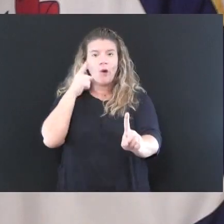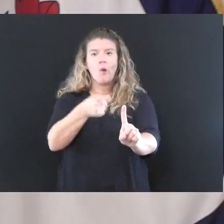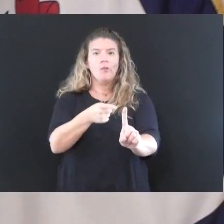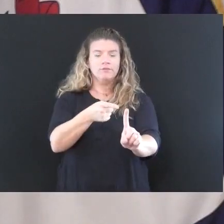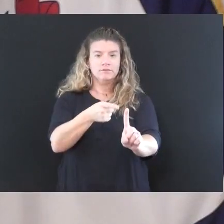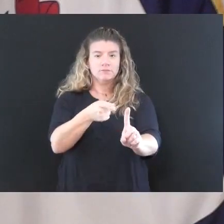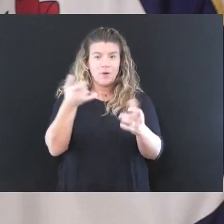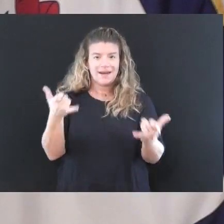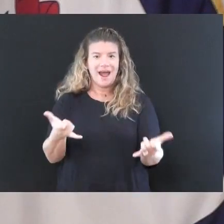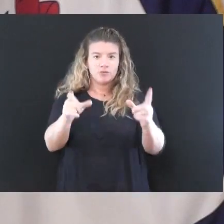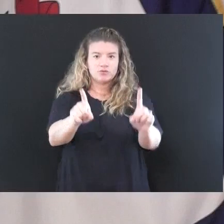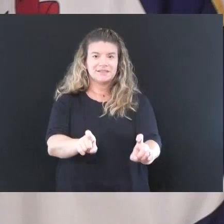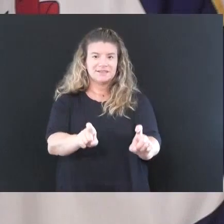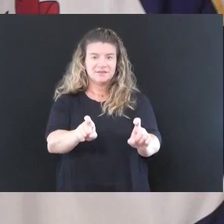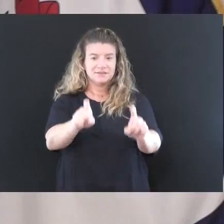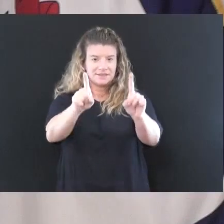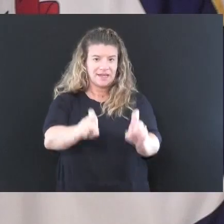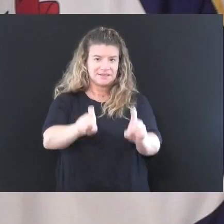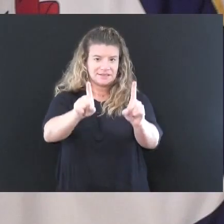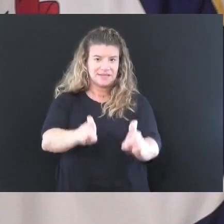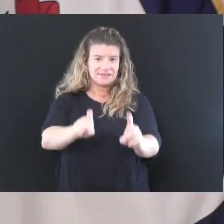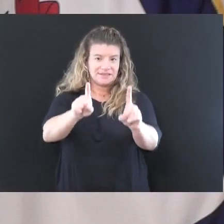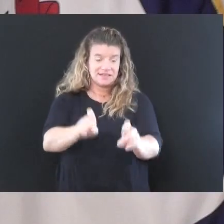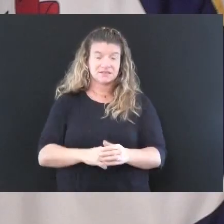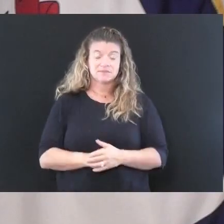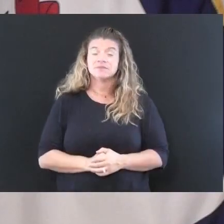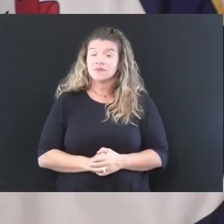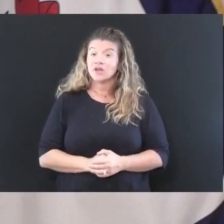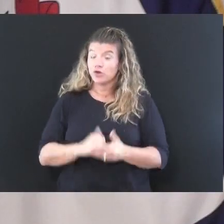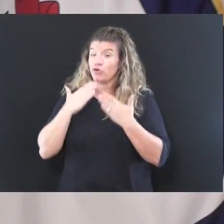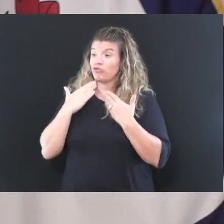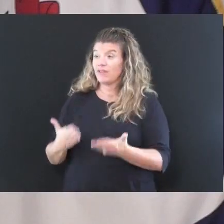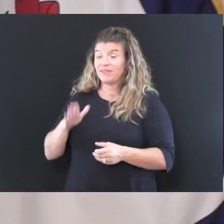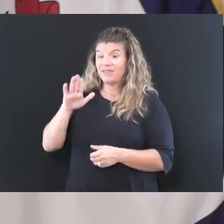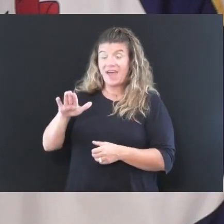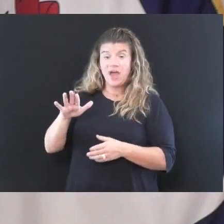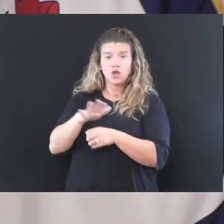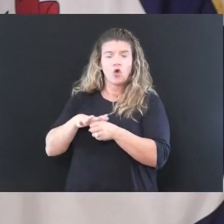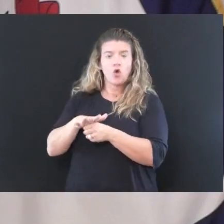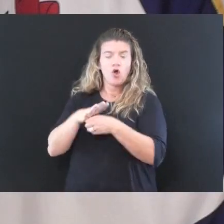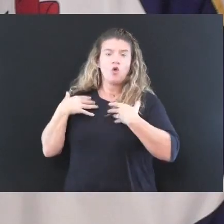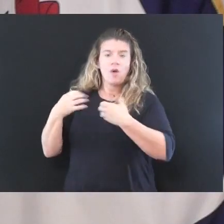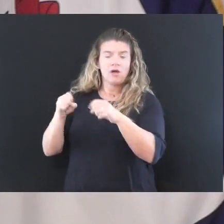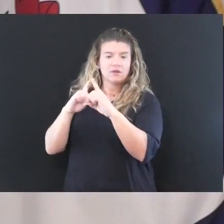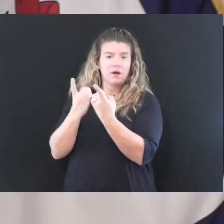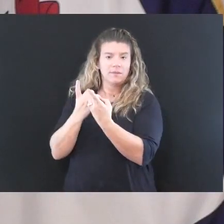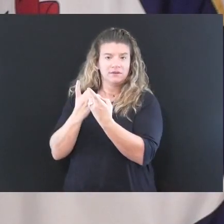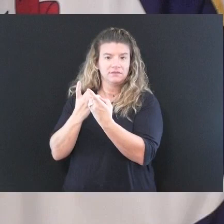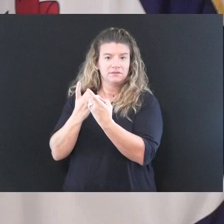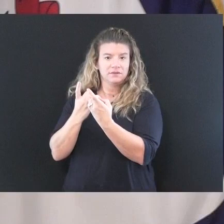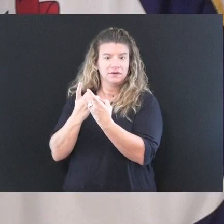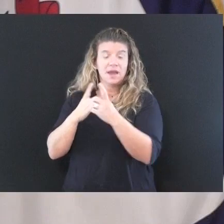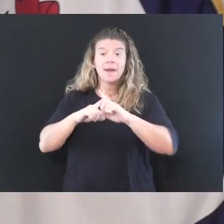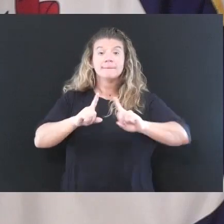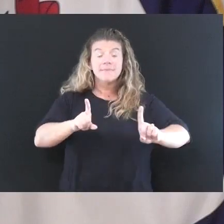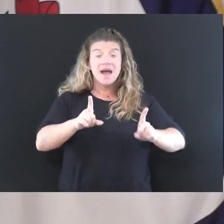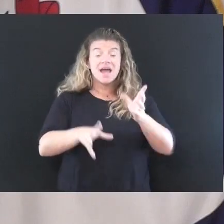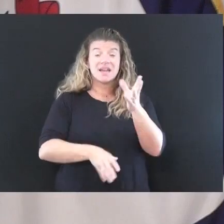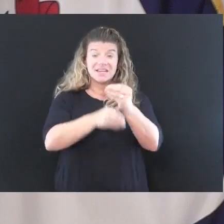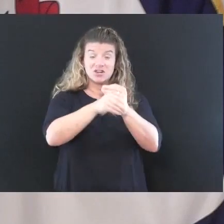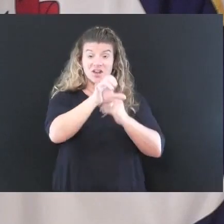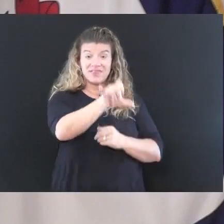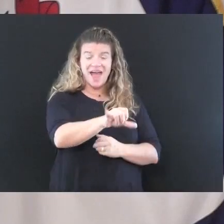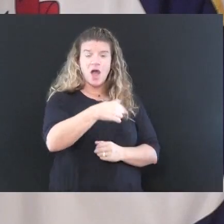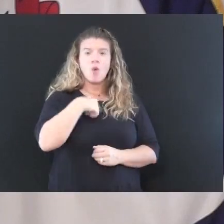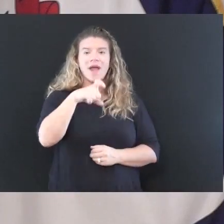now. Absolutely, you should thank your local health department in every way. But in addition to that, we've